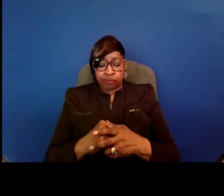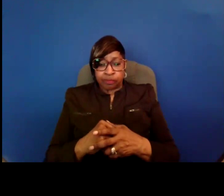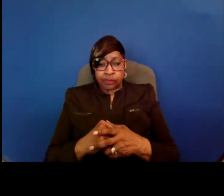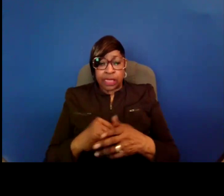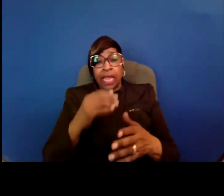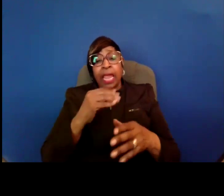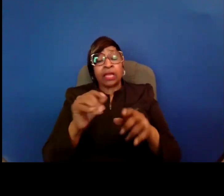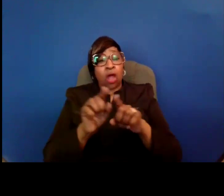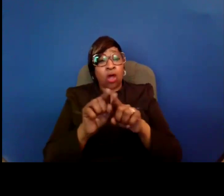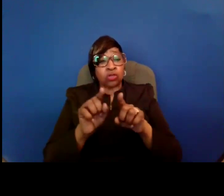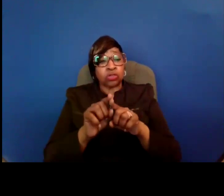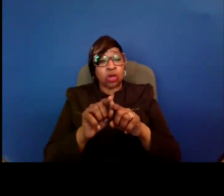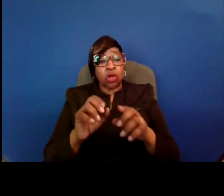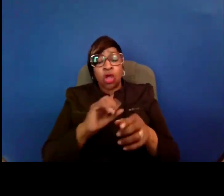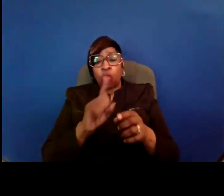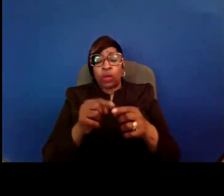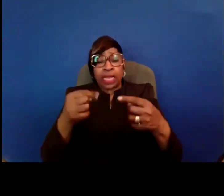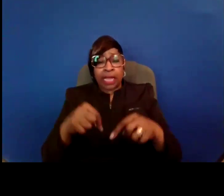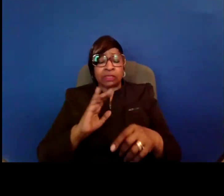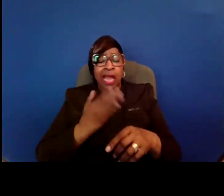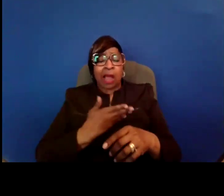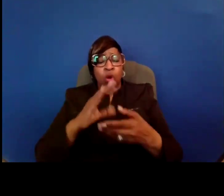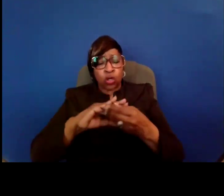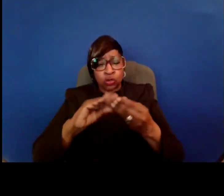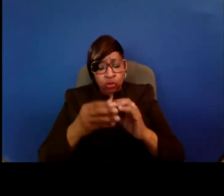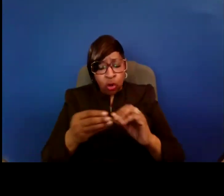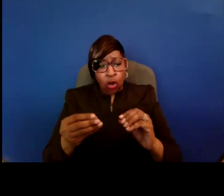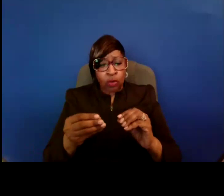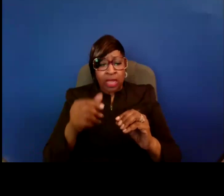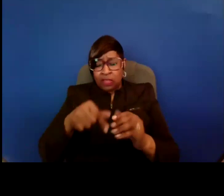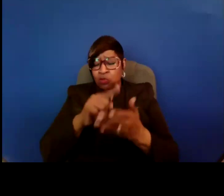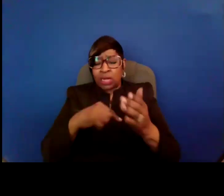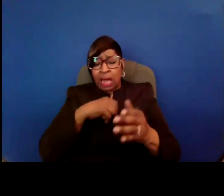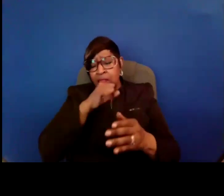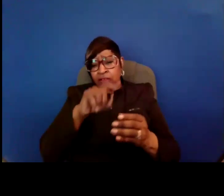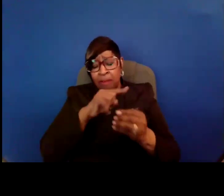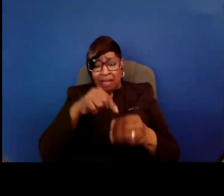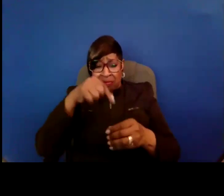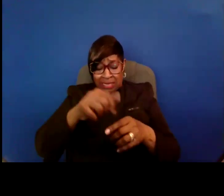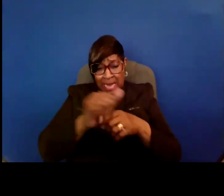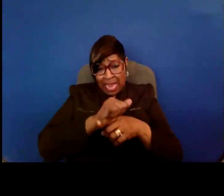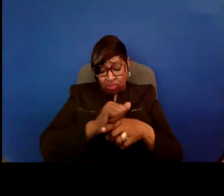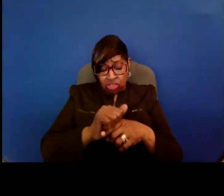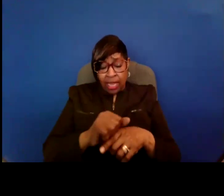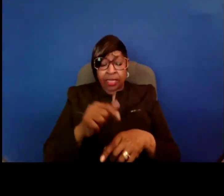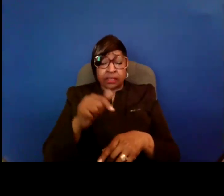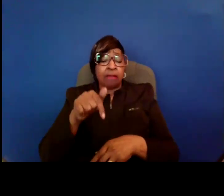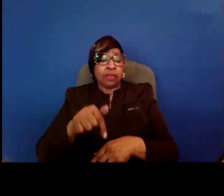And also, when it comes to our story, and this is what I love about this exercise, is that this is going